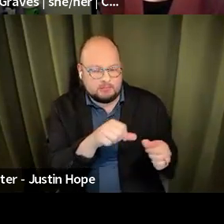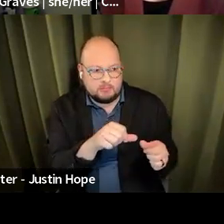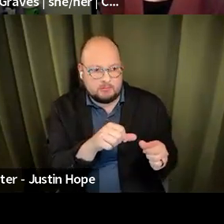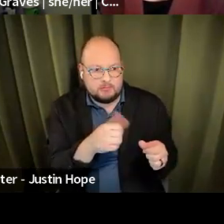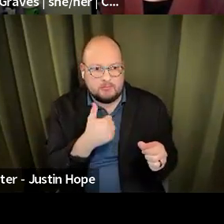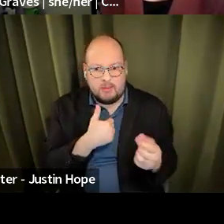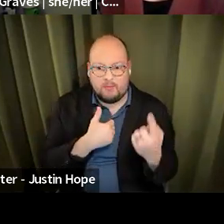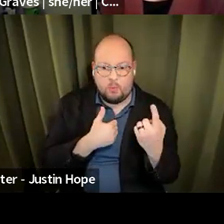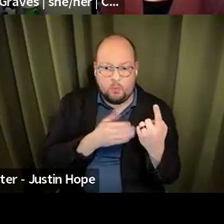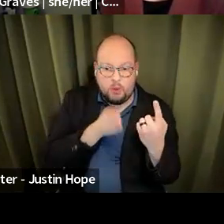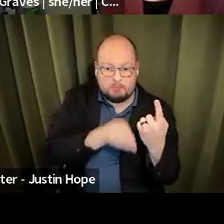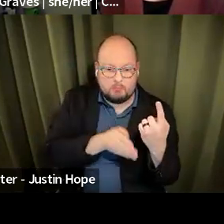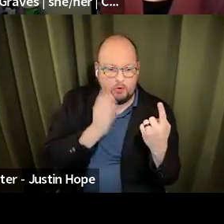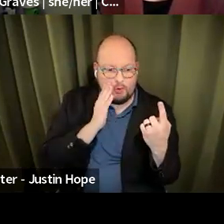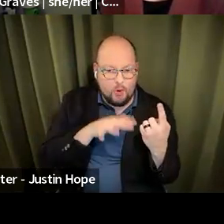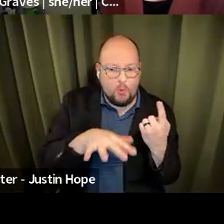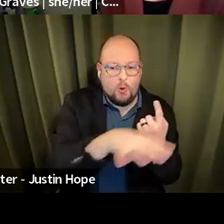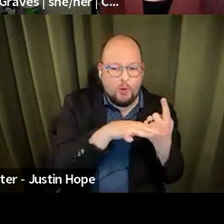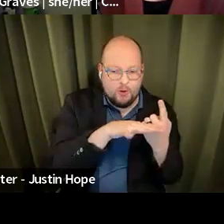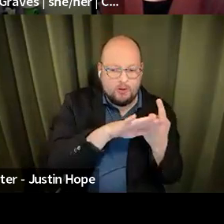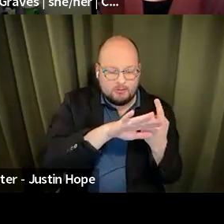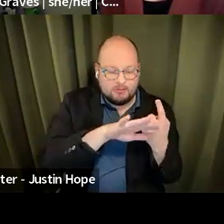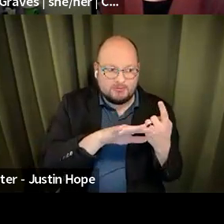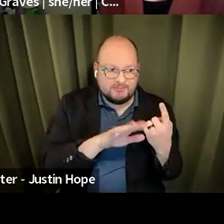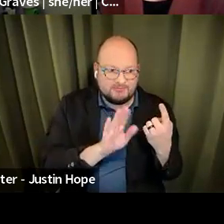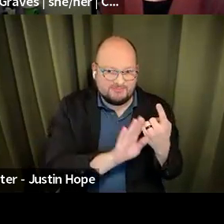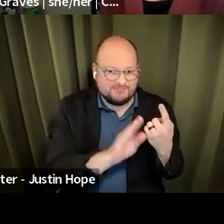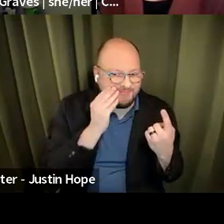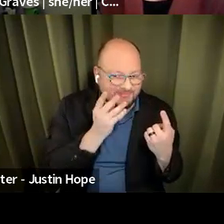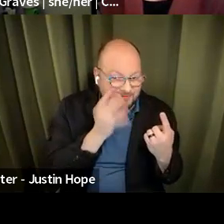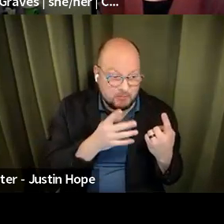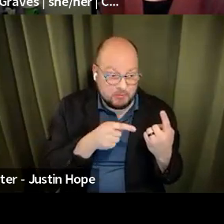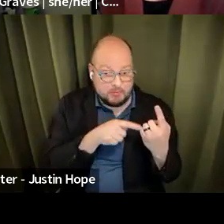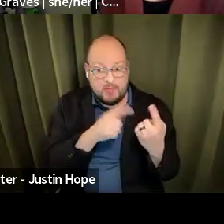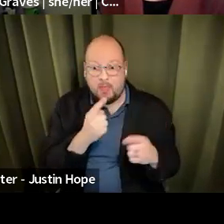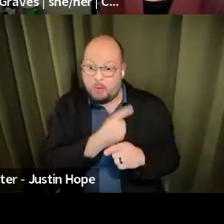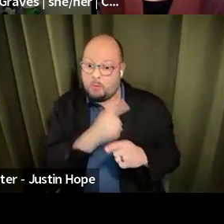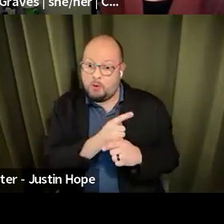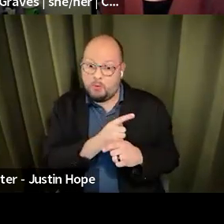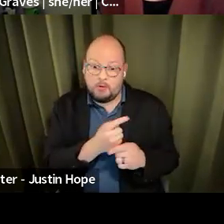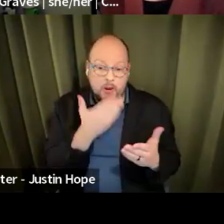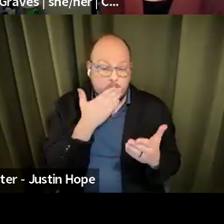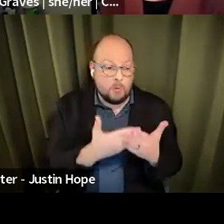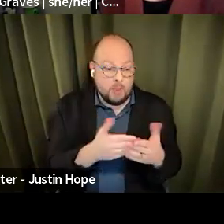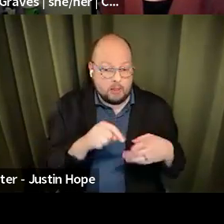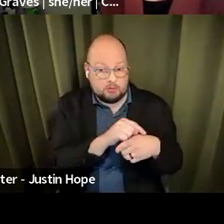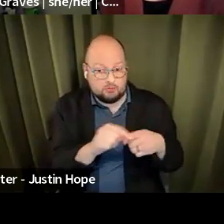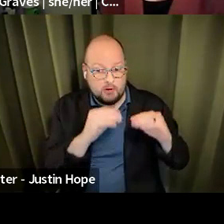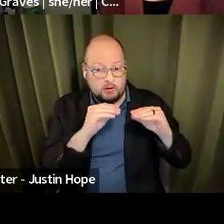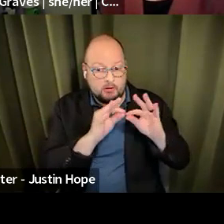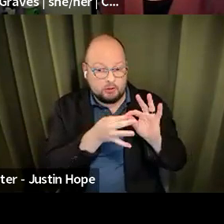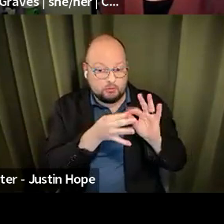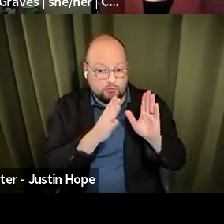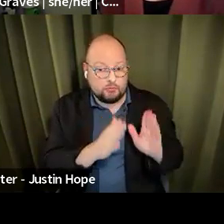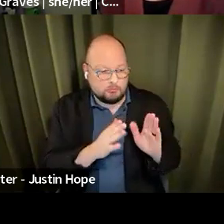whole community's information. And if they're appropriate, a well-trained interpreter, they shouldn't be sharing information.